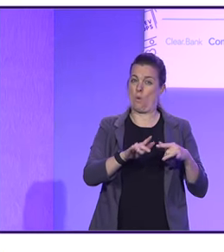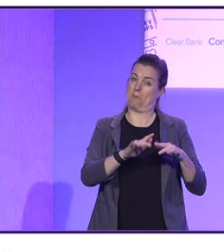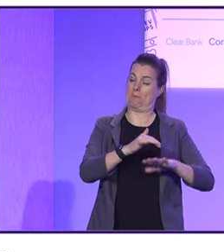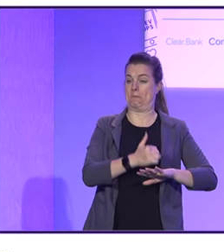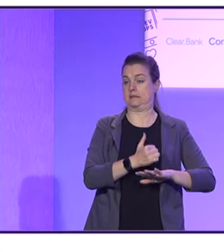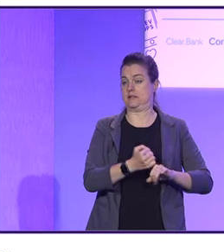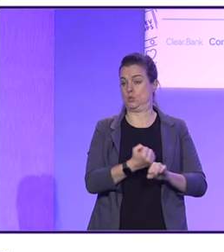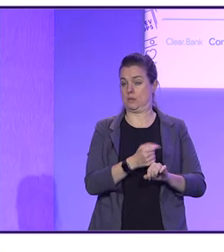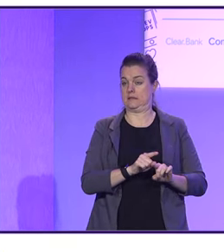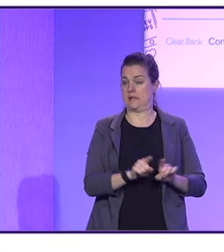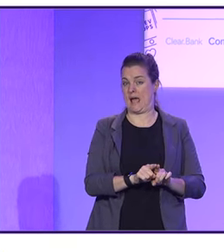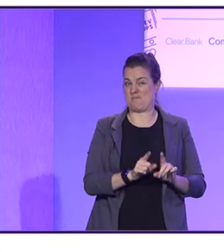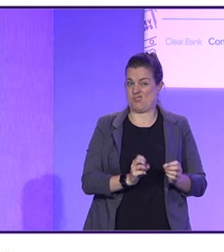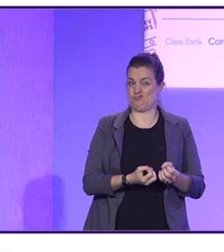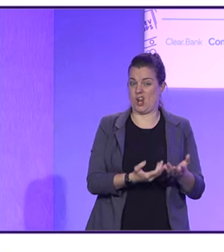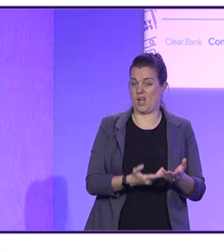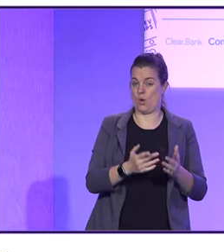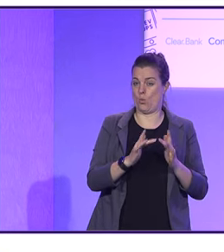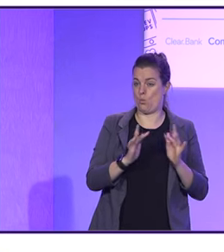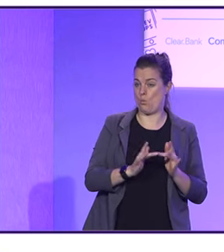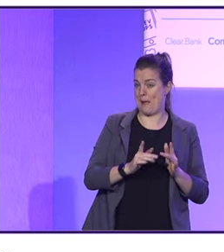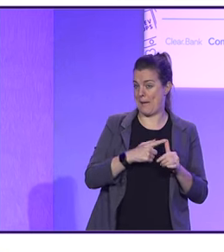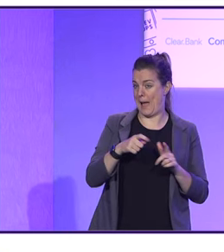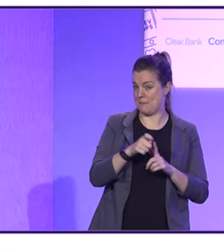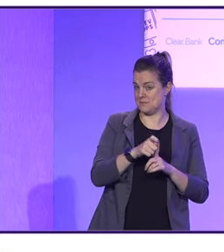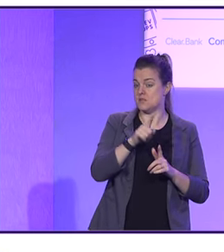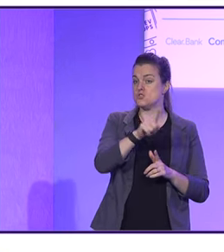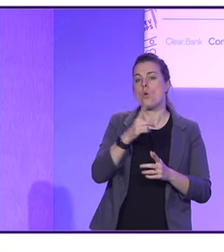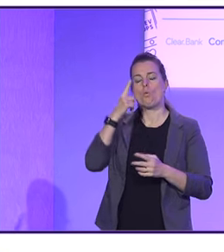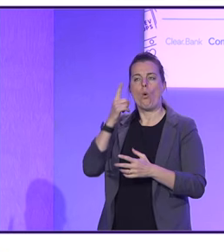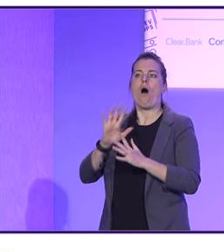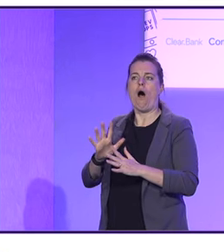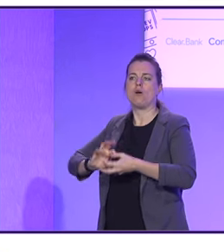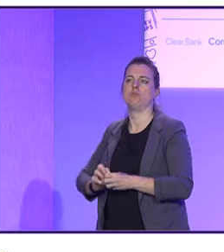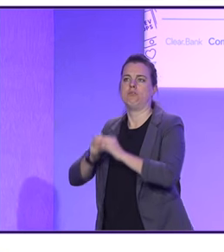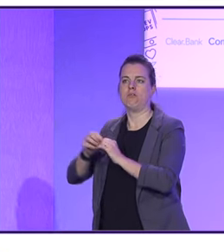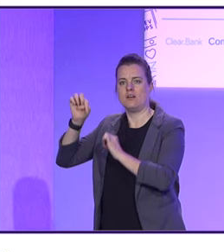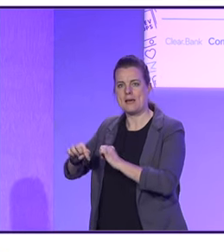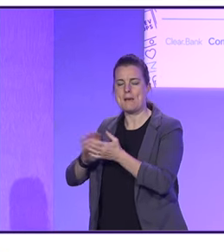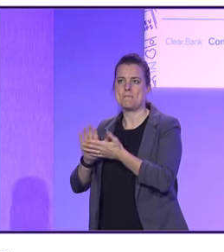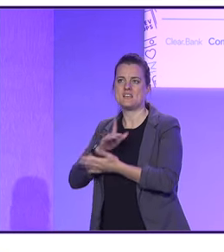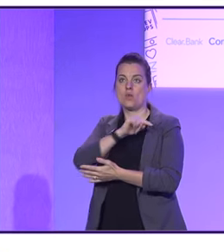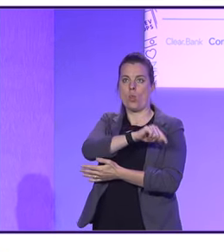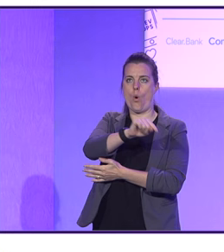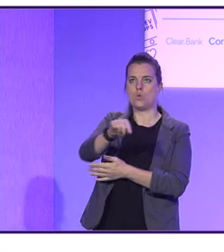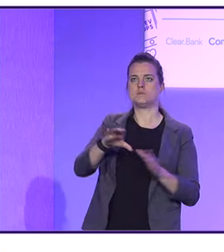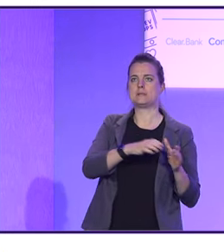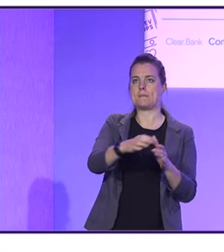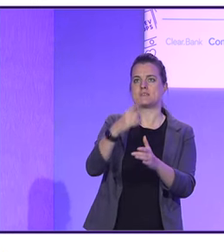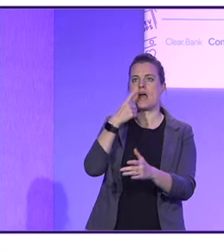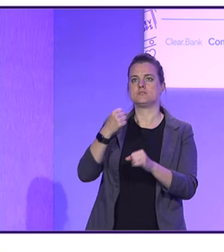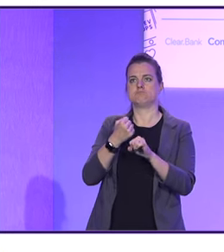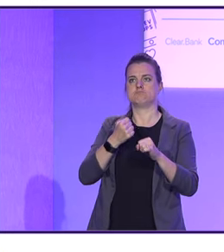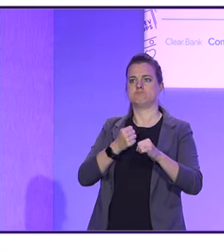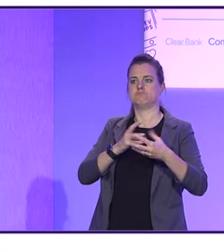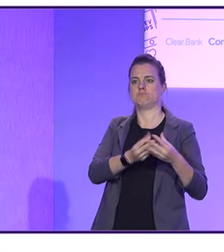And the idea was that by building this, we'd be able to enable those teams to do that more quickly and more cheaply. And